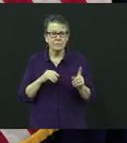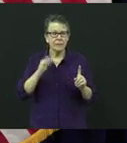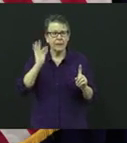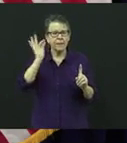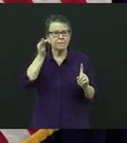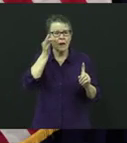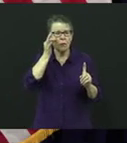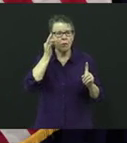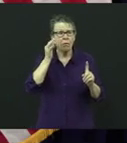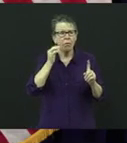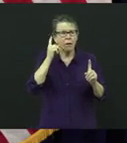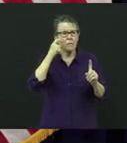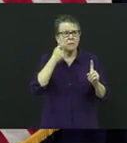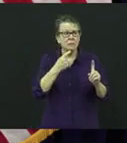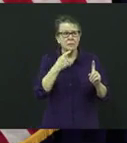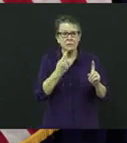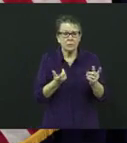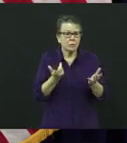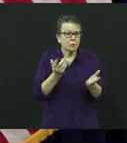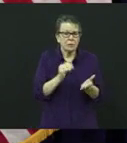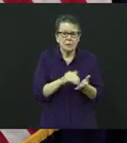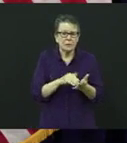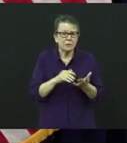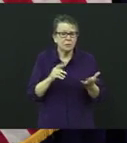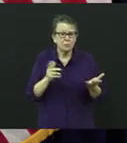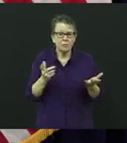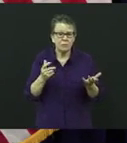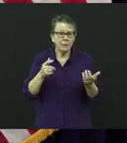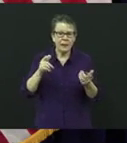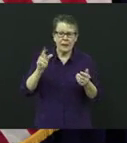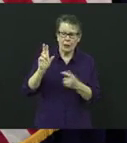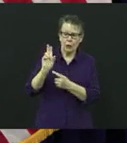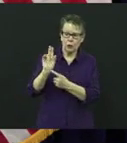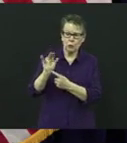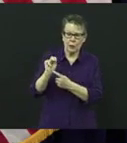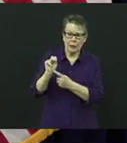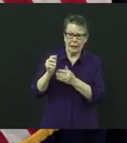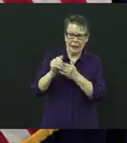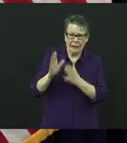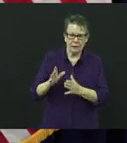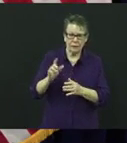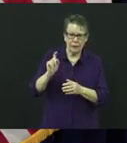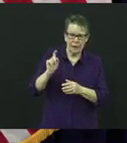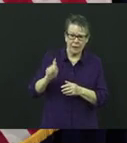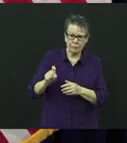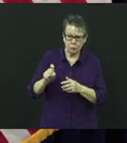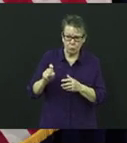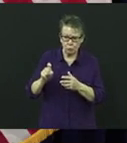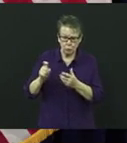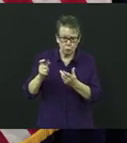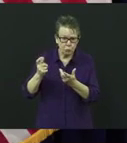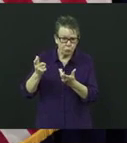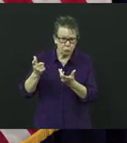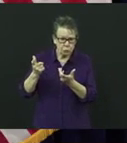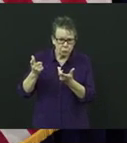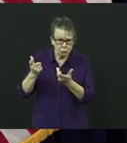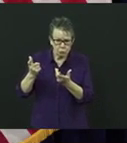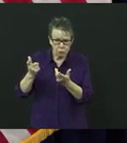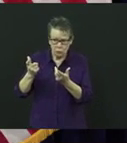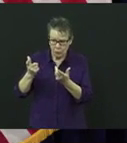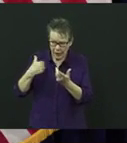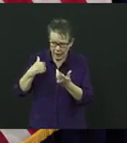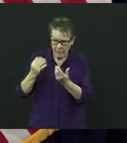leaders the other day on the phone, that we're going to have to, until we have the amount of gear that we're going to need, gloves, masks, et cetera,